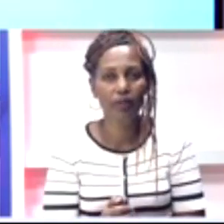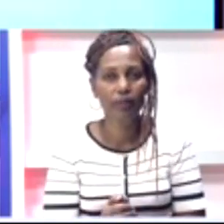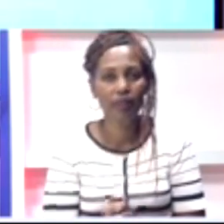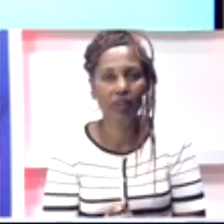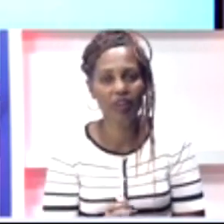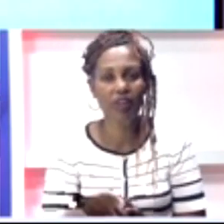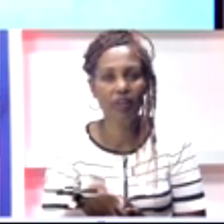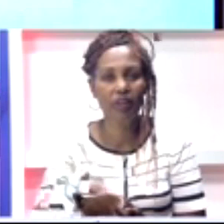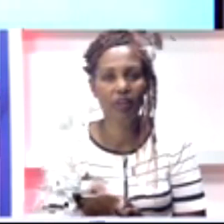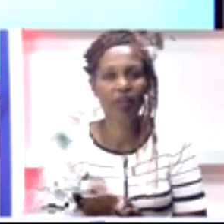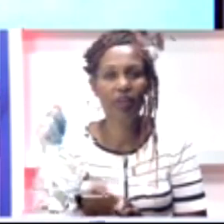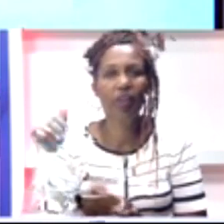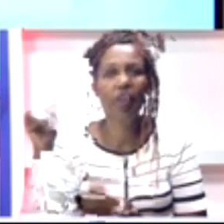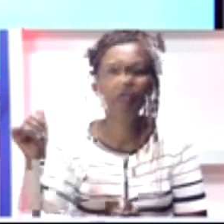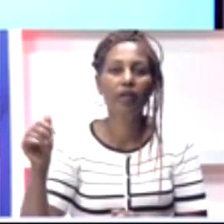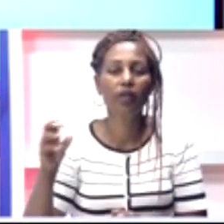or certainty?